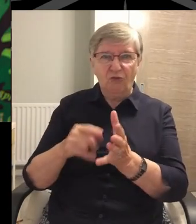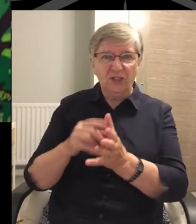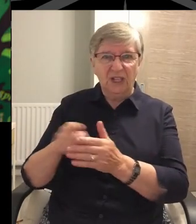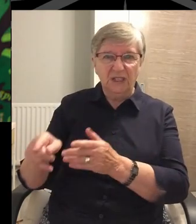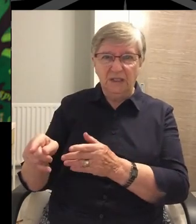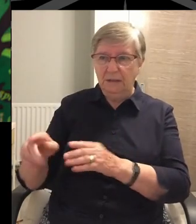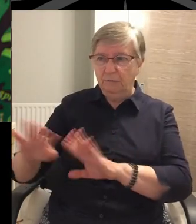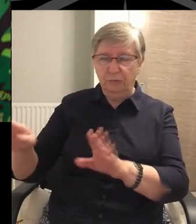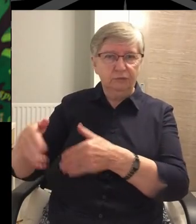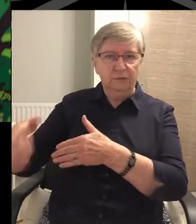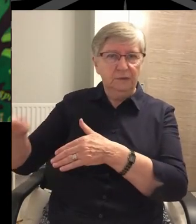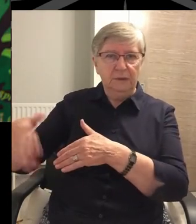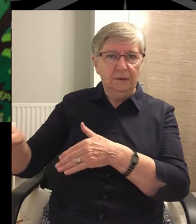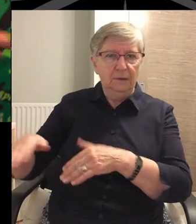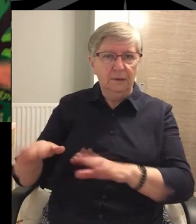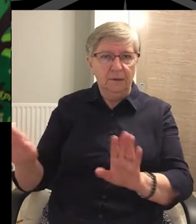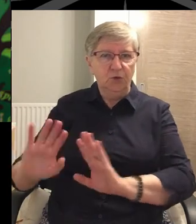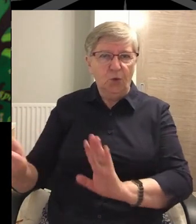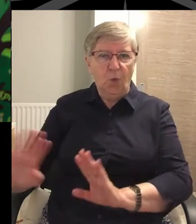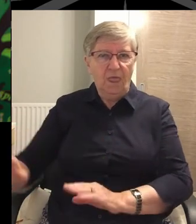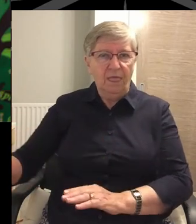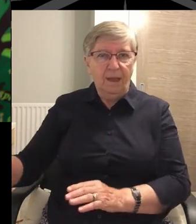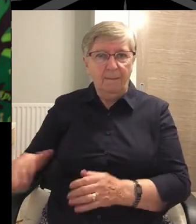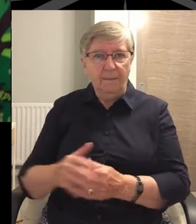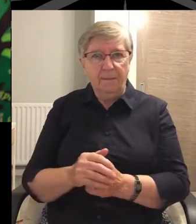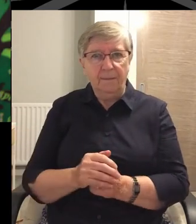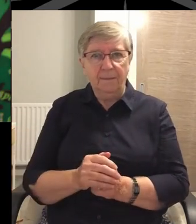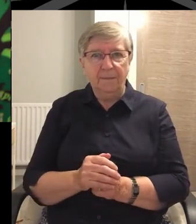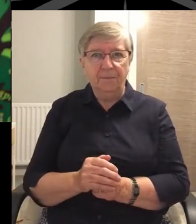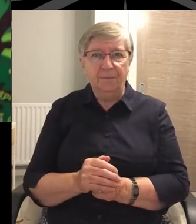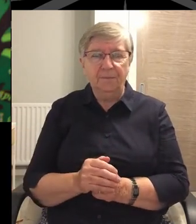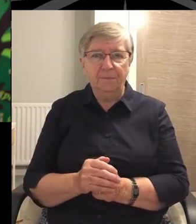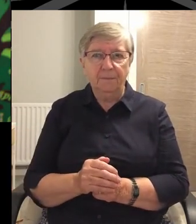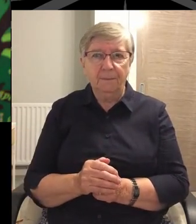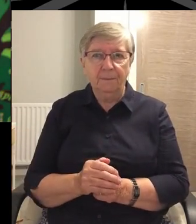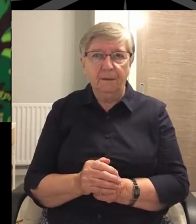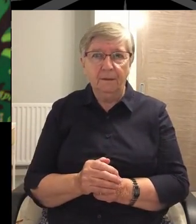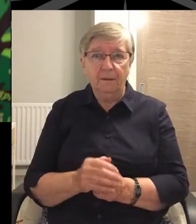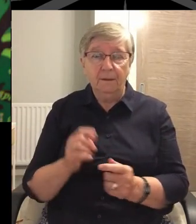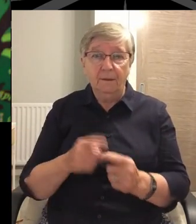smelly Samaritans and Sodomites wouldn't get near this.